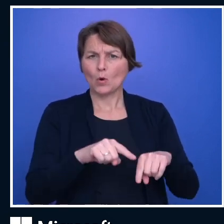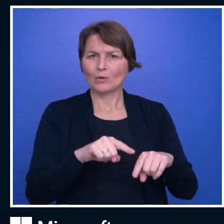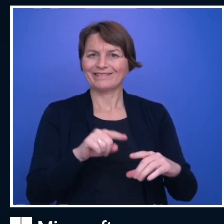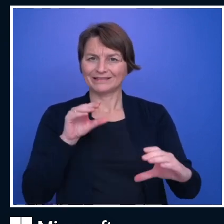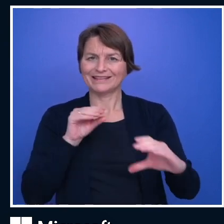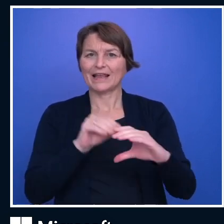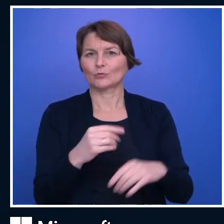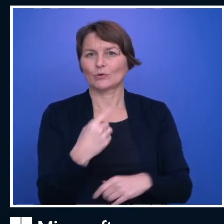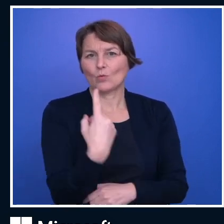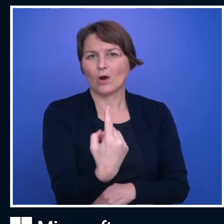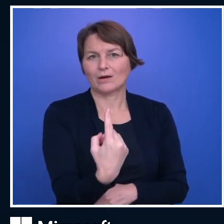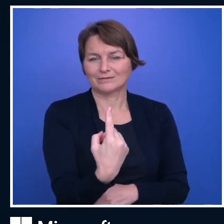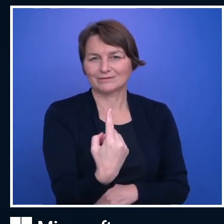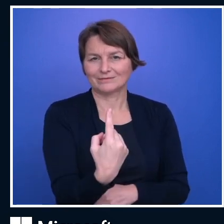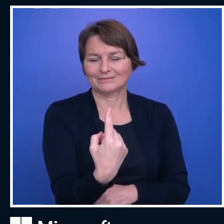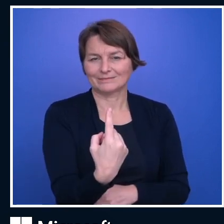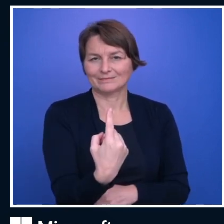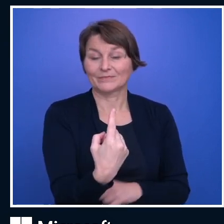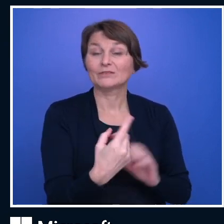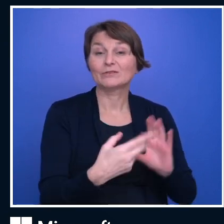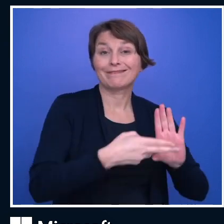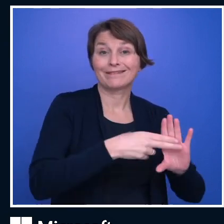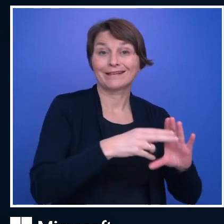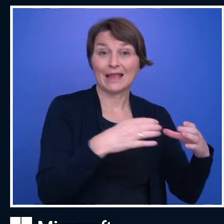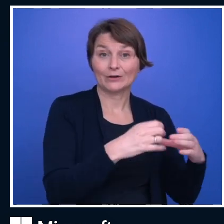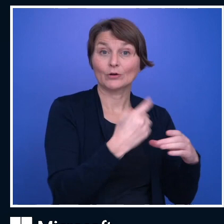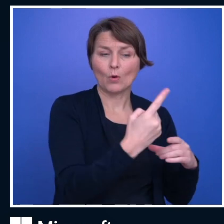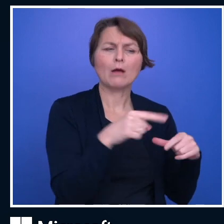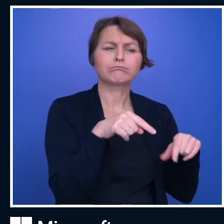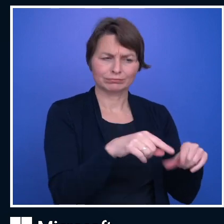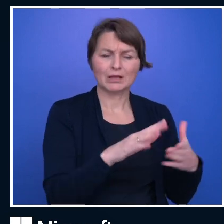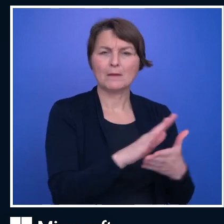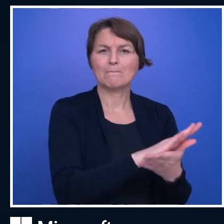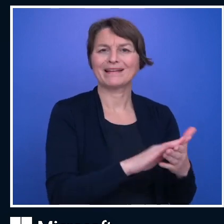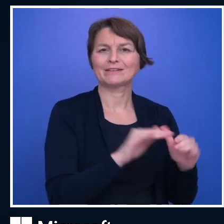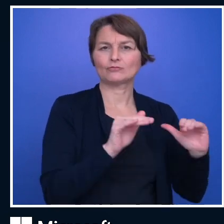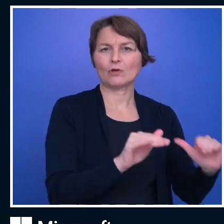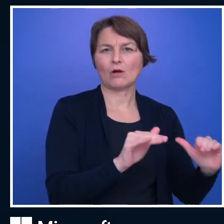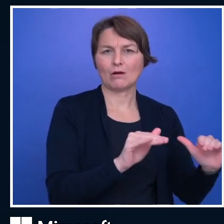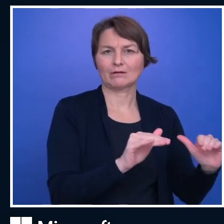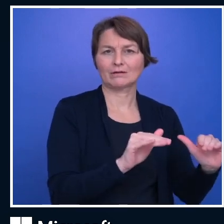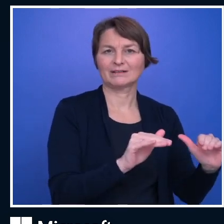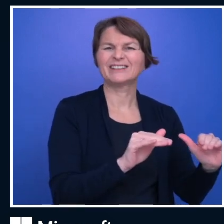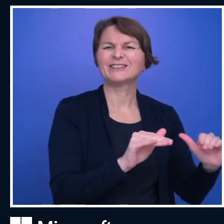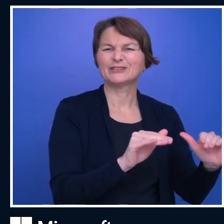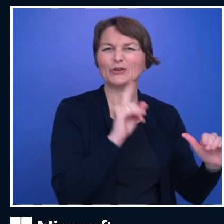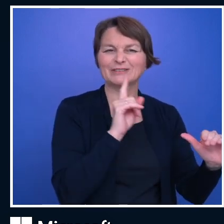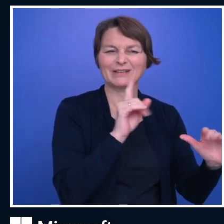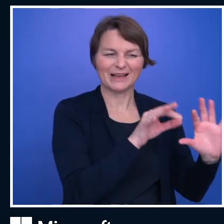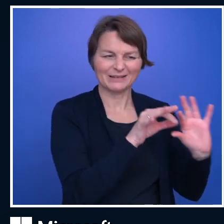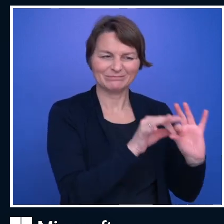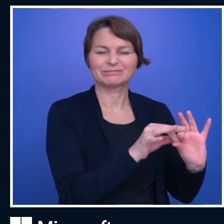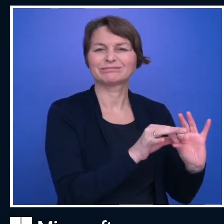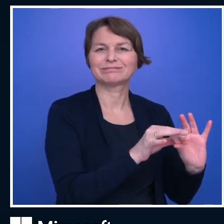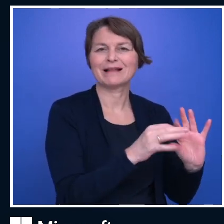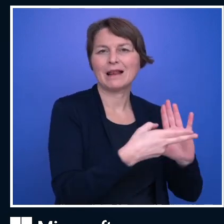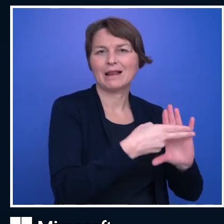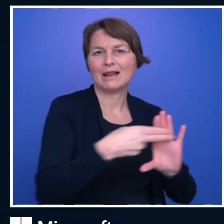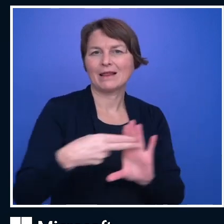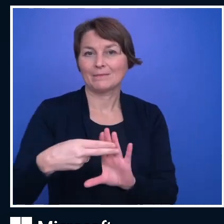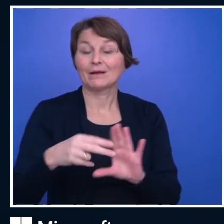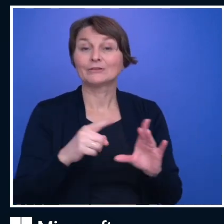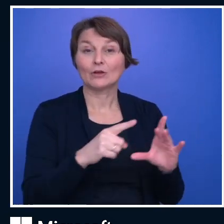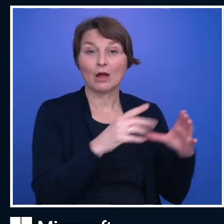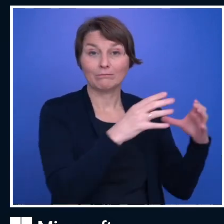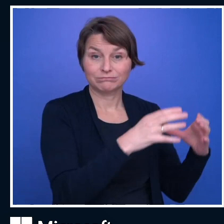this case, category of 1 would be it's a dog. So you can use it for classification that way. And in case of regression, you directly get the probability that